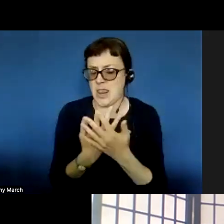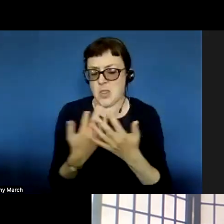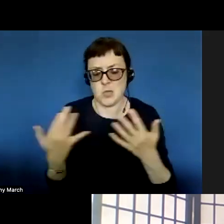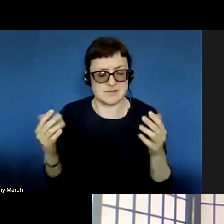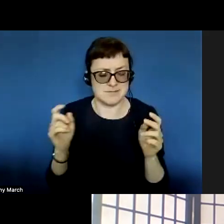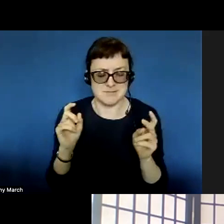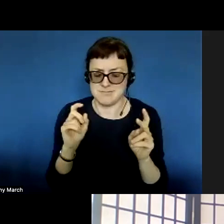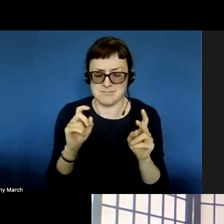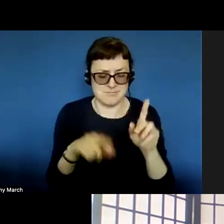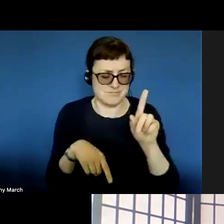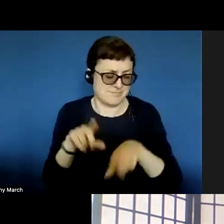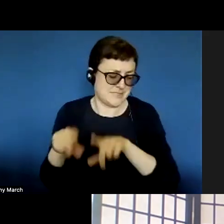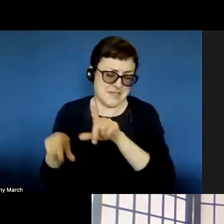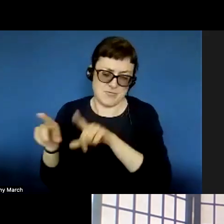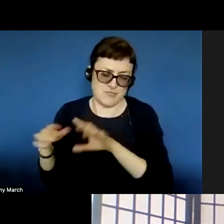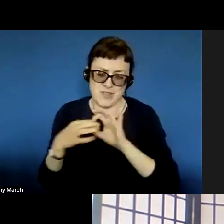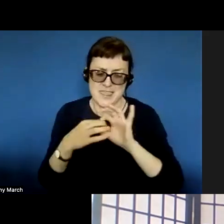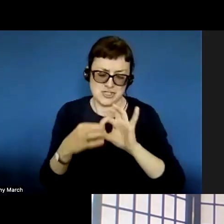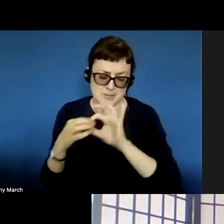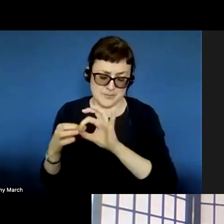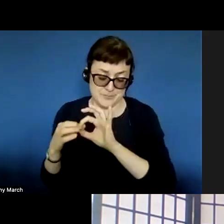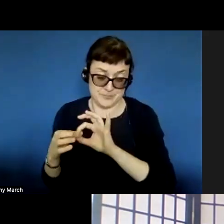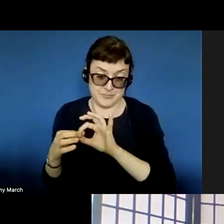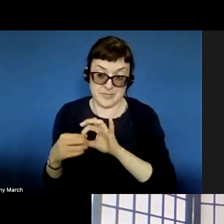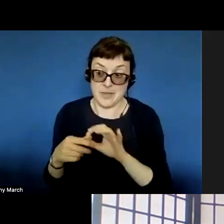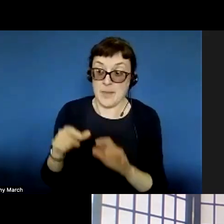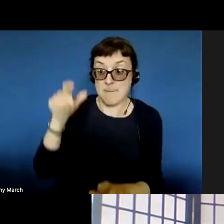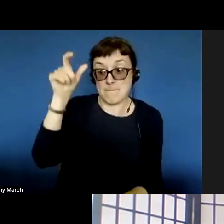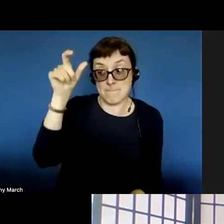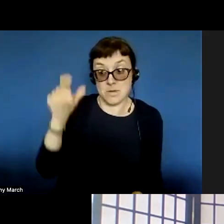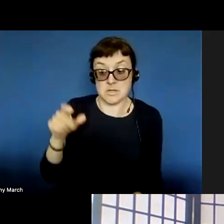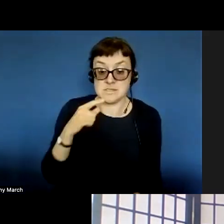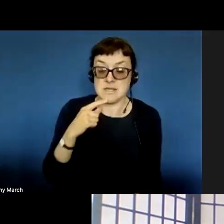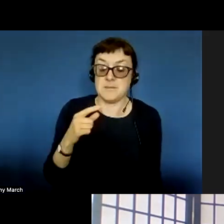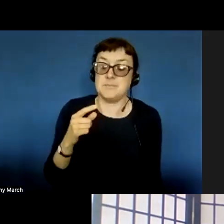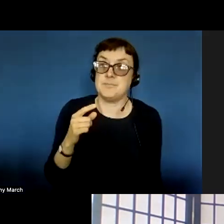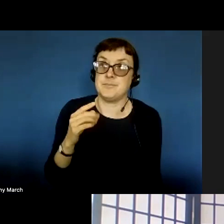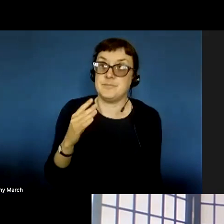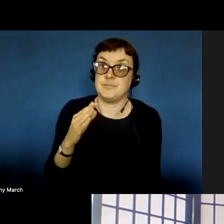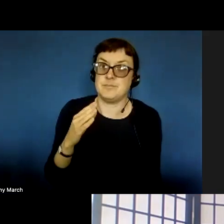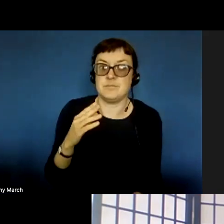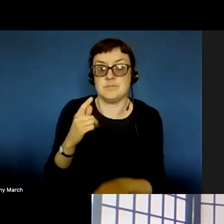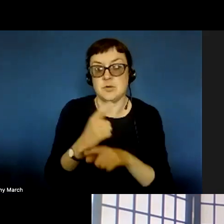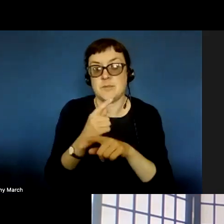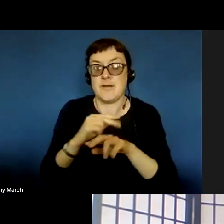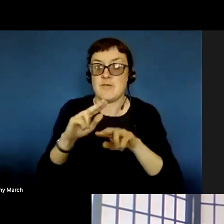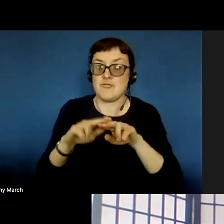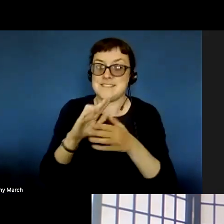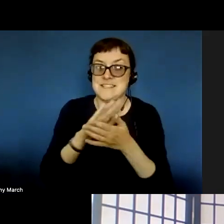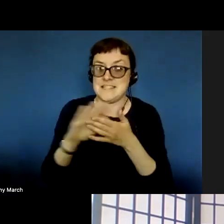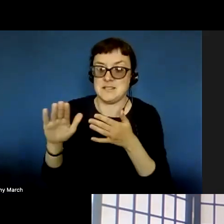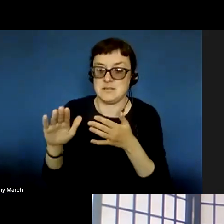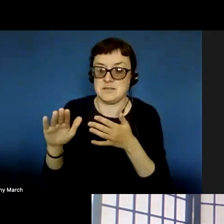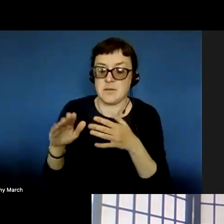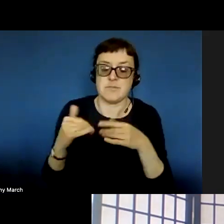dynamics going on. And I would say that the person like who said that about Frances Heaton, and maybe it was Mary